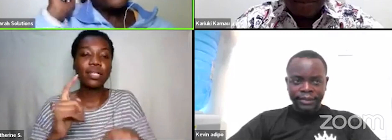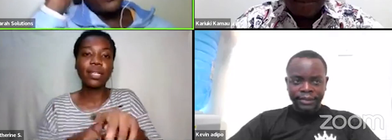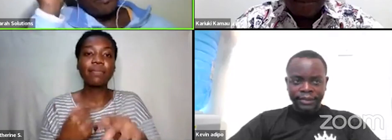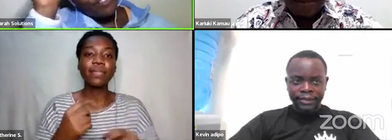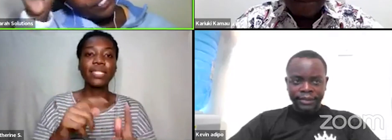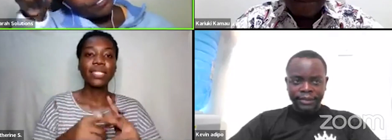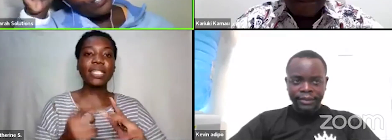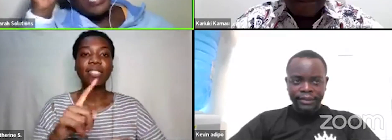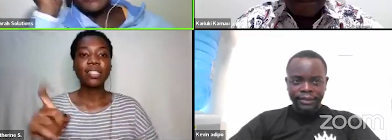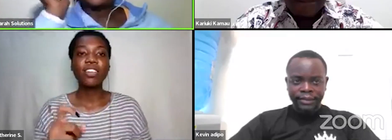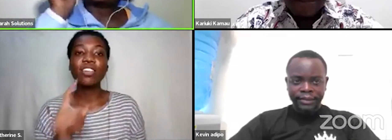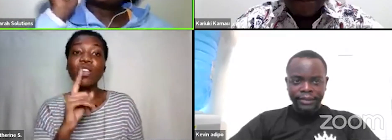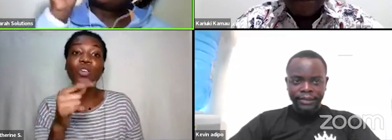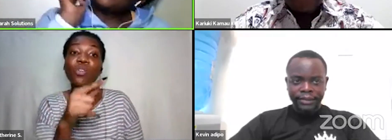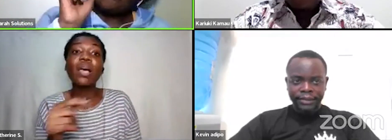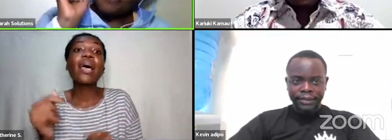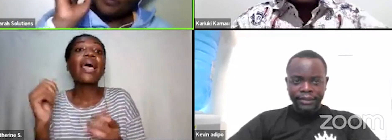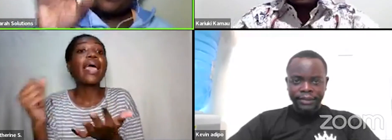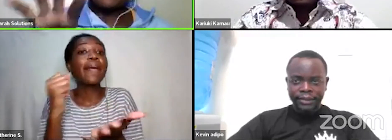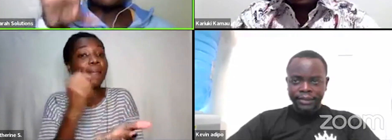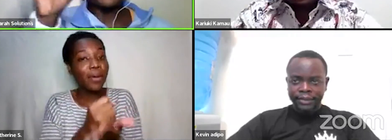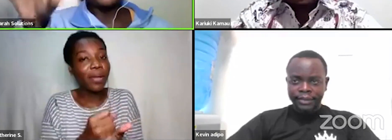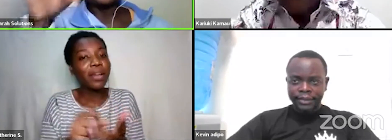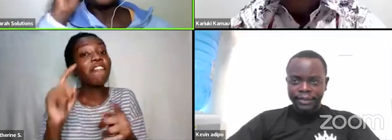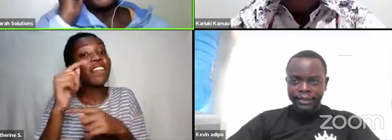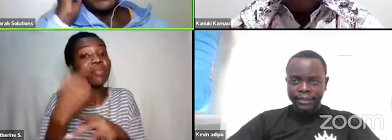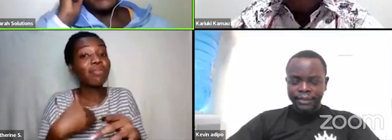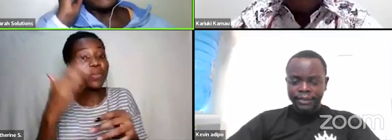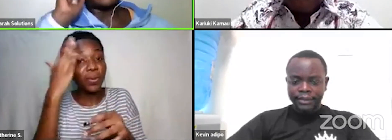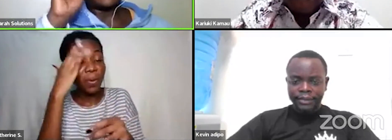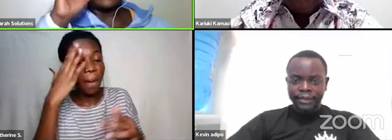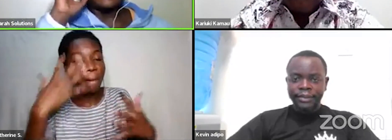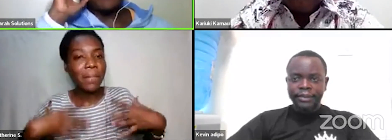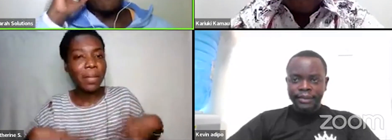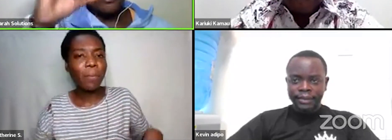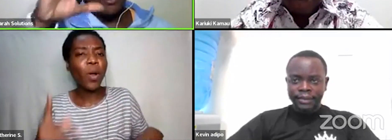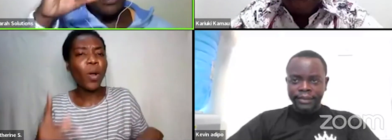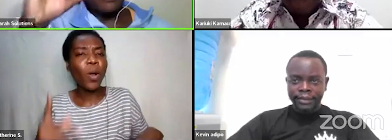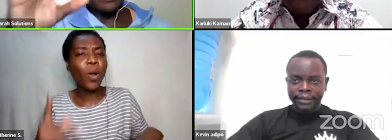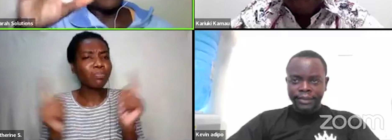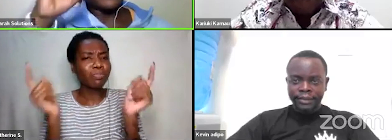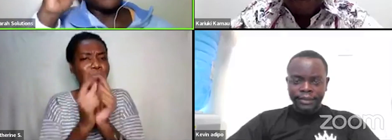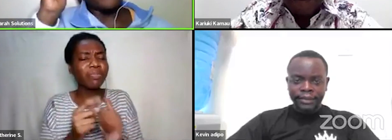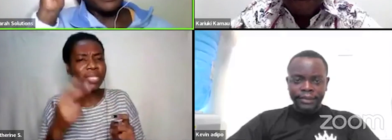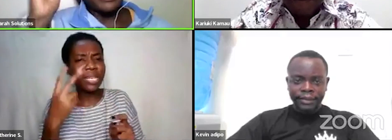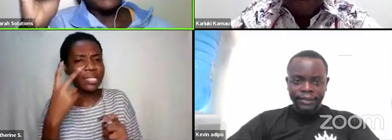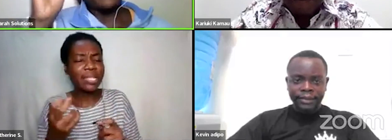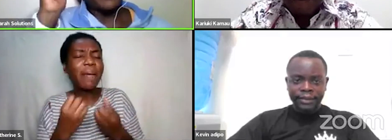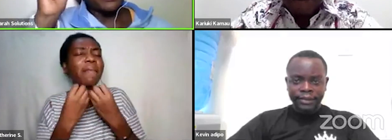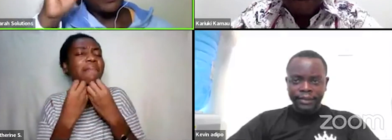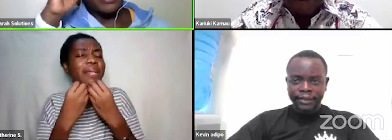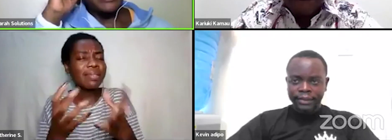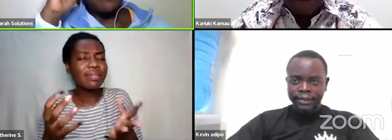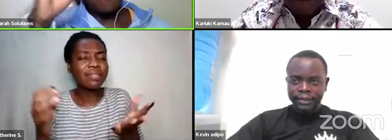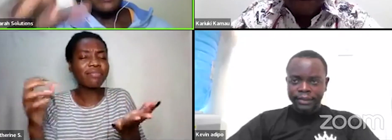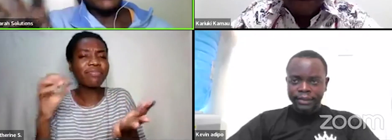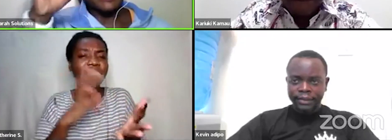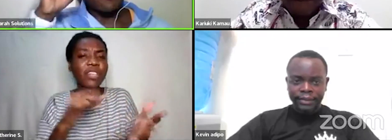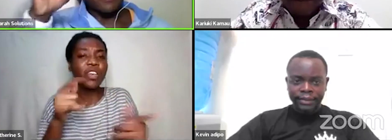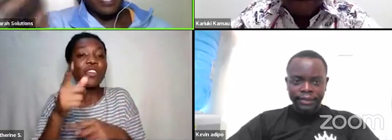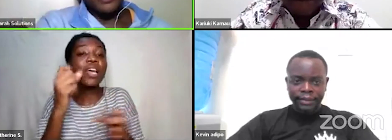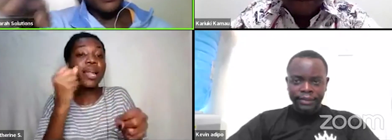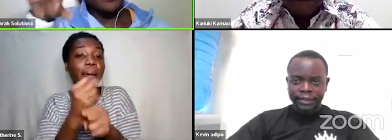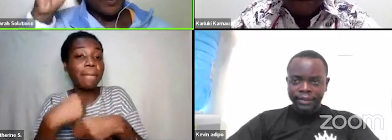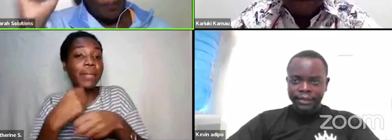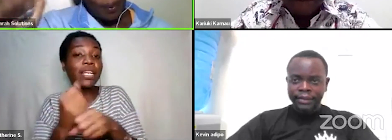are employed. You know, first of all, I know a lot of people who have seen you and the amount of investment that you've done in making sure that team